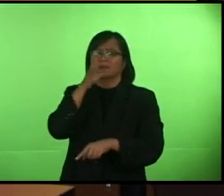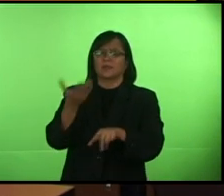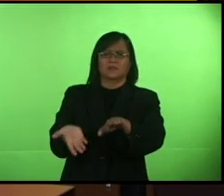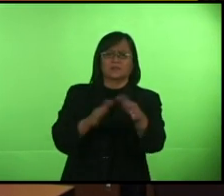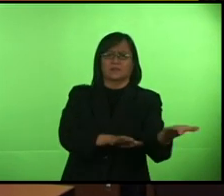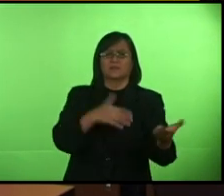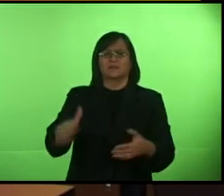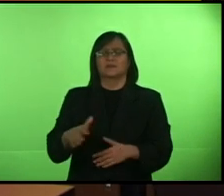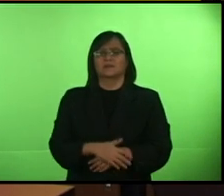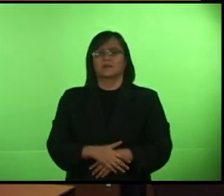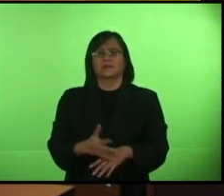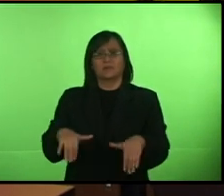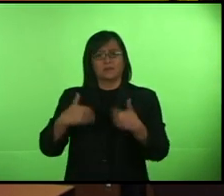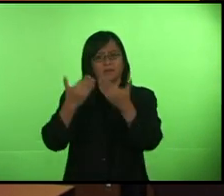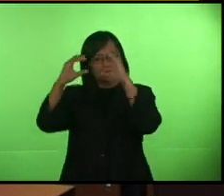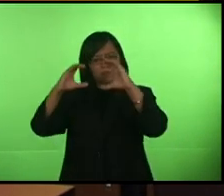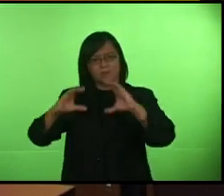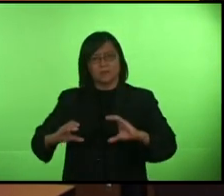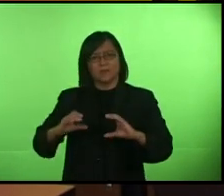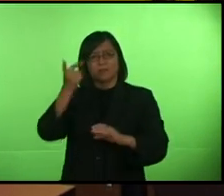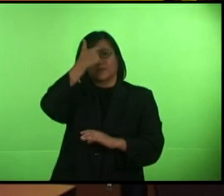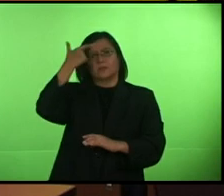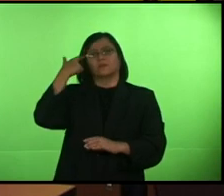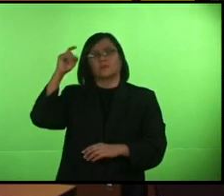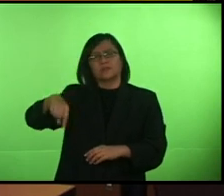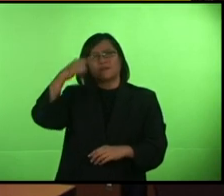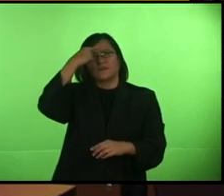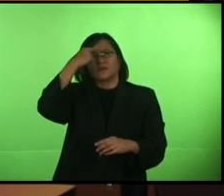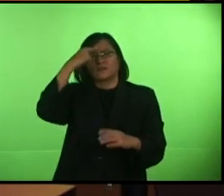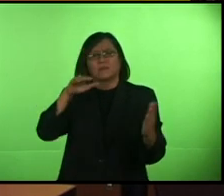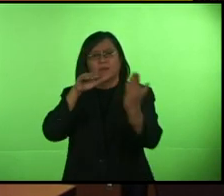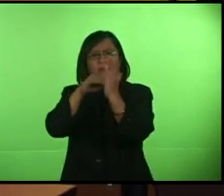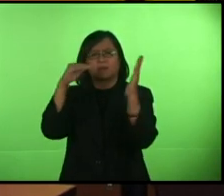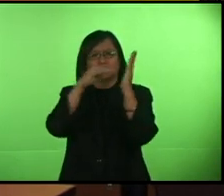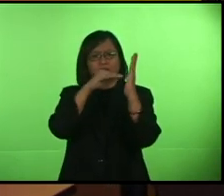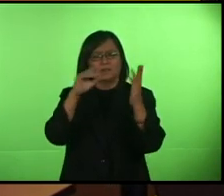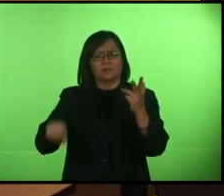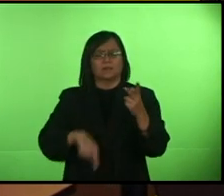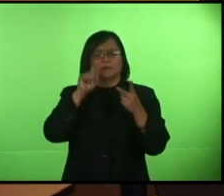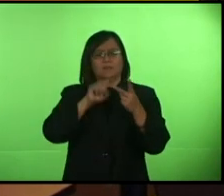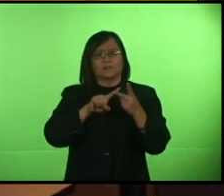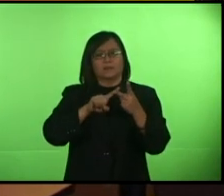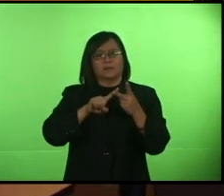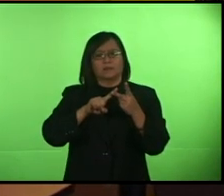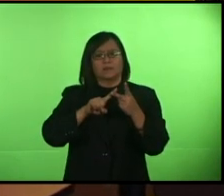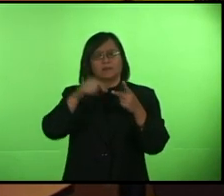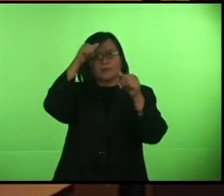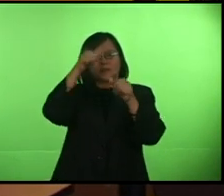to her? Okay? And remember also of the possible barriers. Remember also about